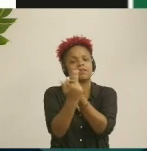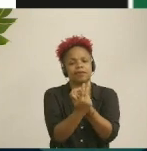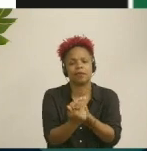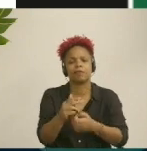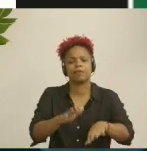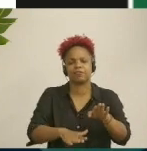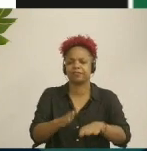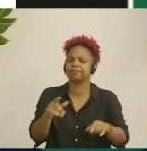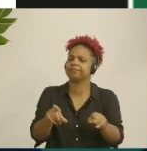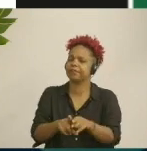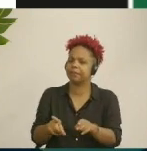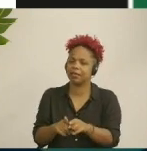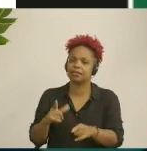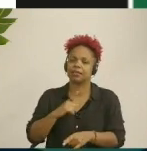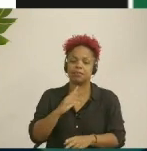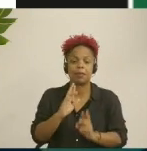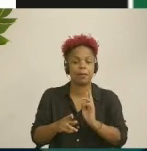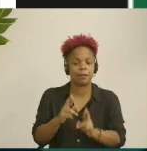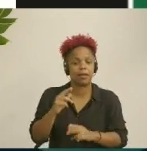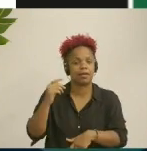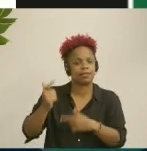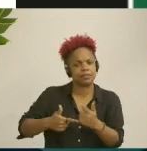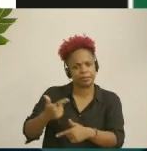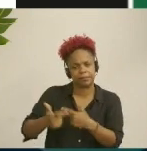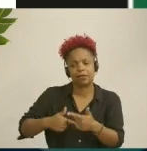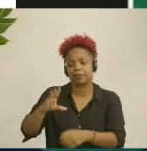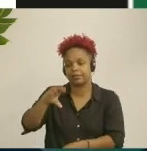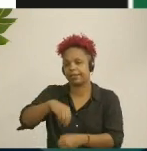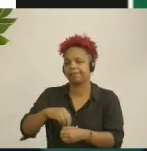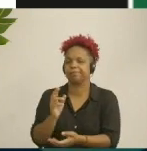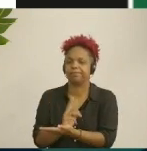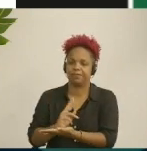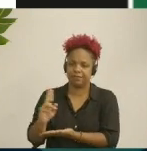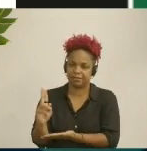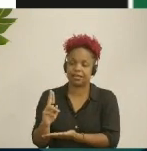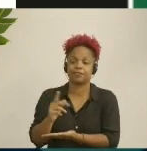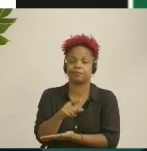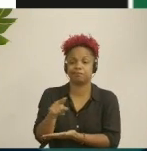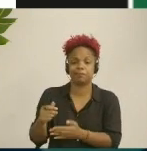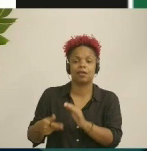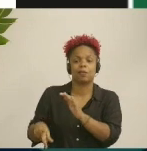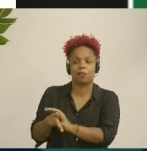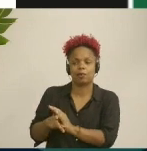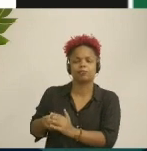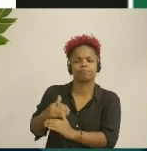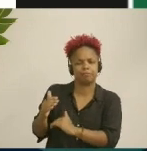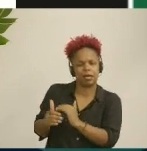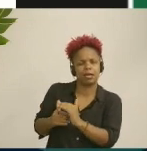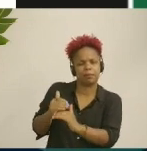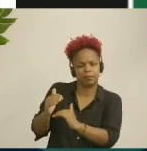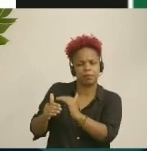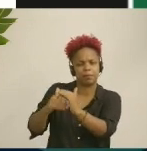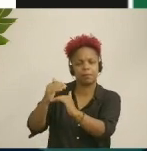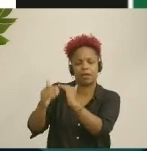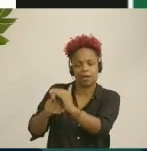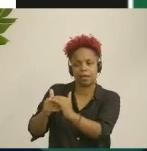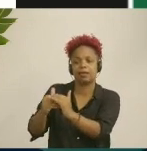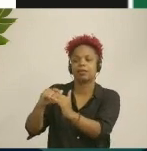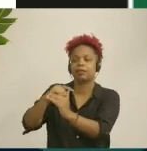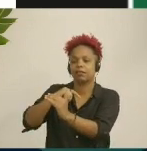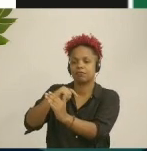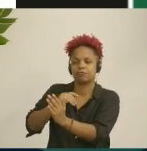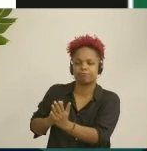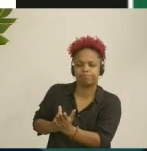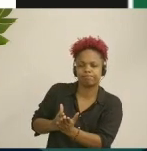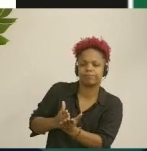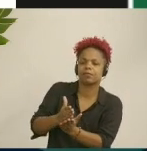innovation system more focused on commercialization. So we think it's critically important to differentiate this evidence support